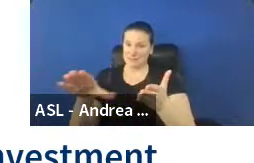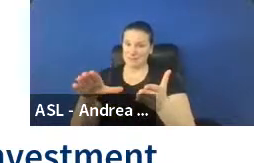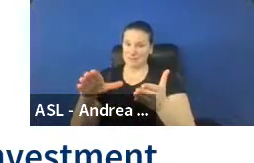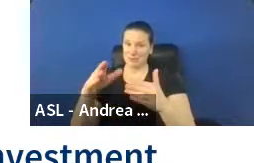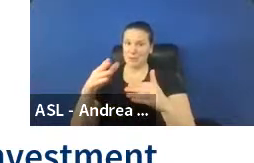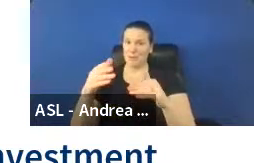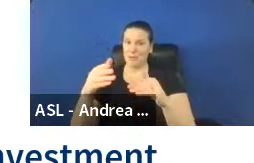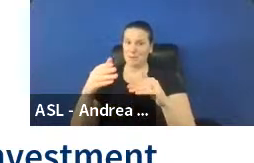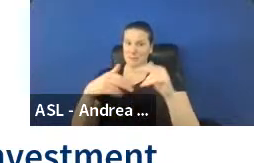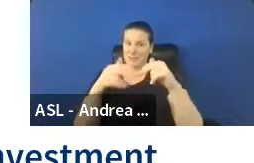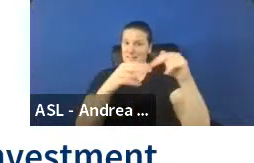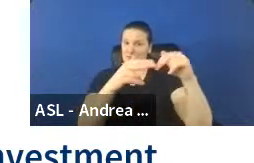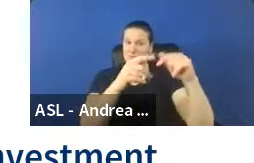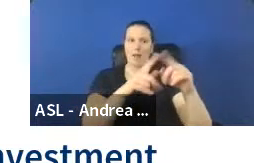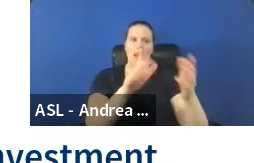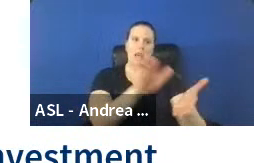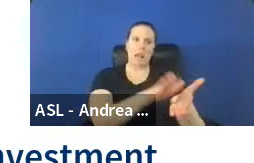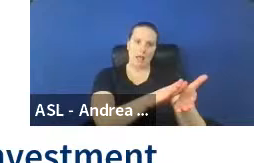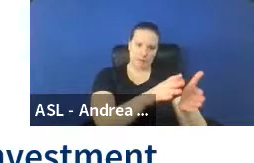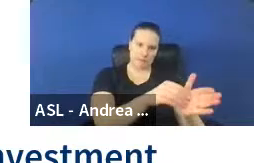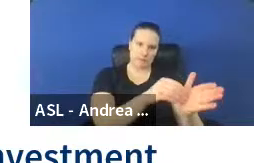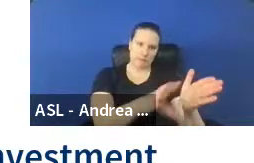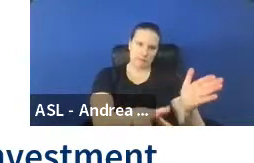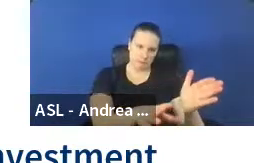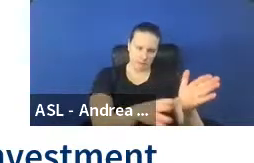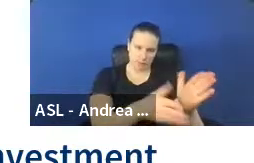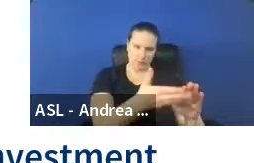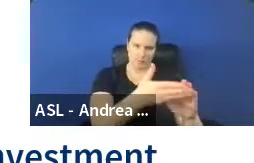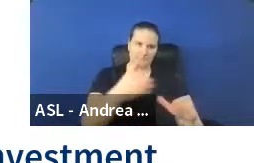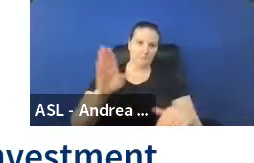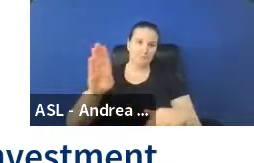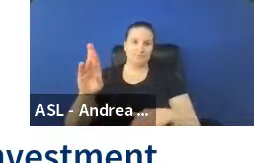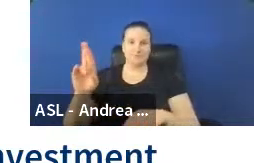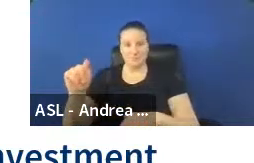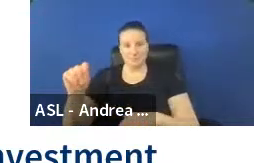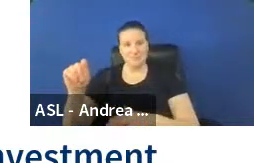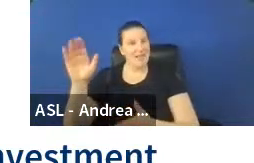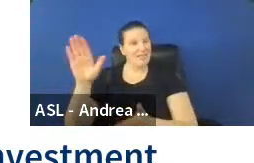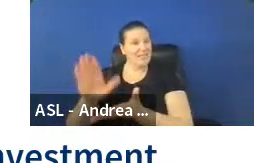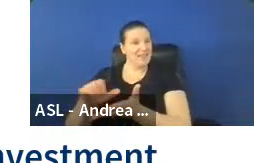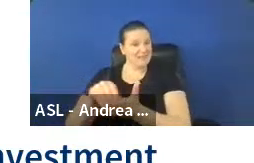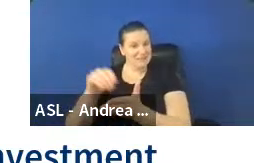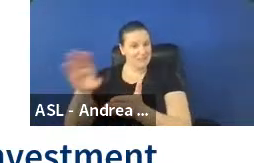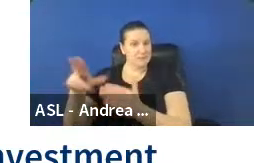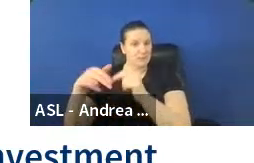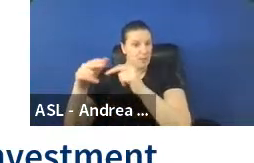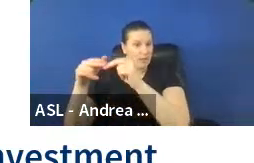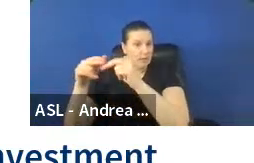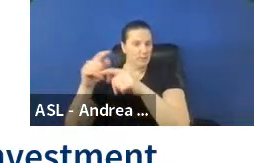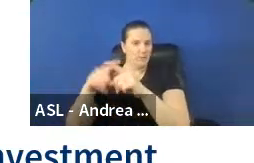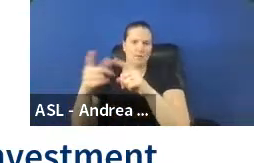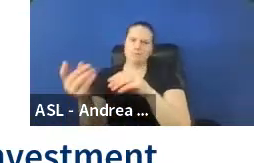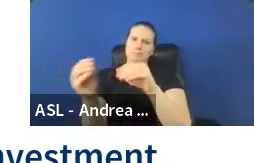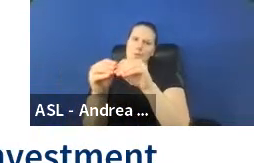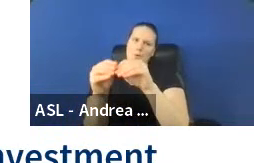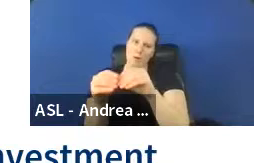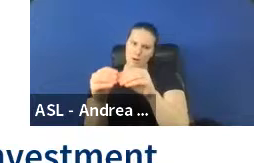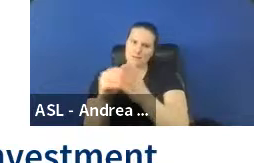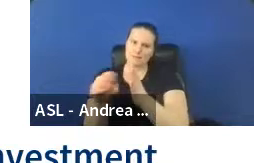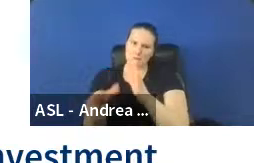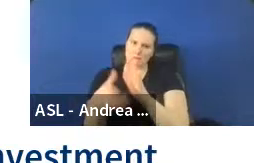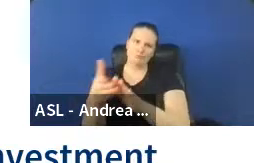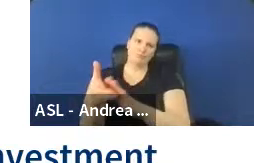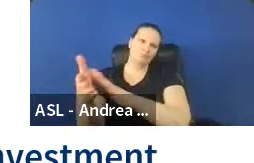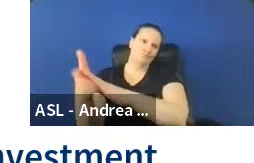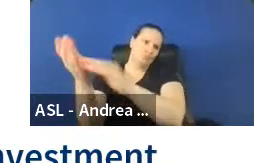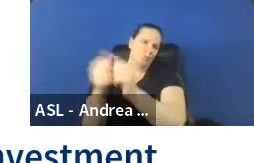to operate. And converse is true as well. So BRT is typically less expensive to build, but slightly more expensive to operate in terms